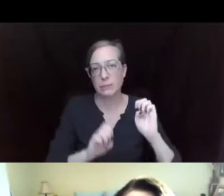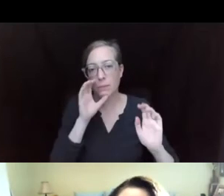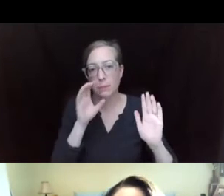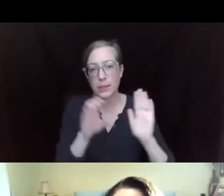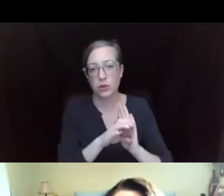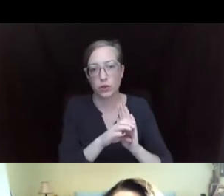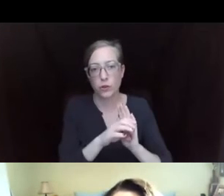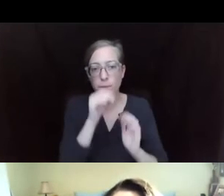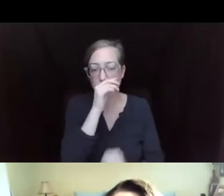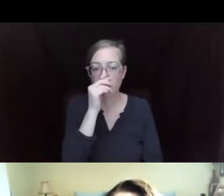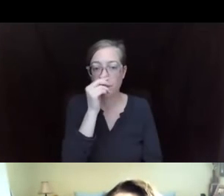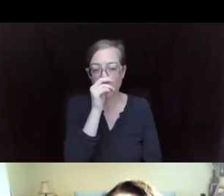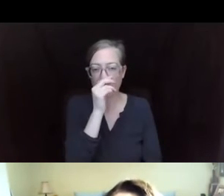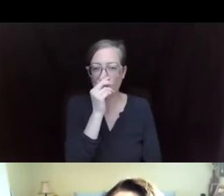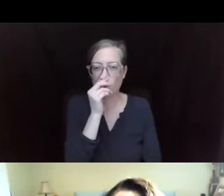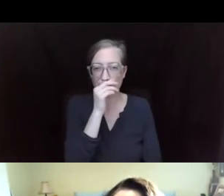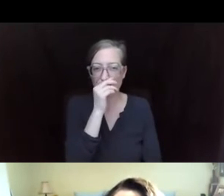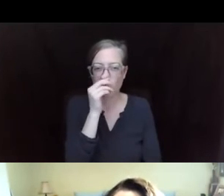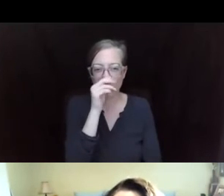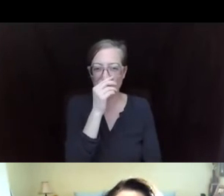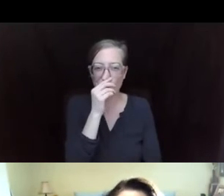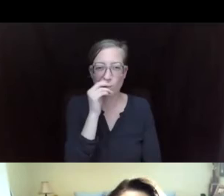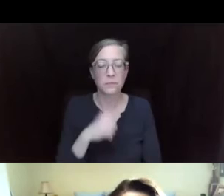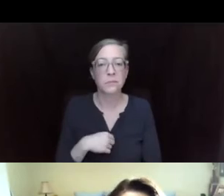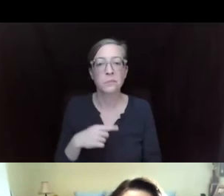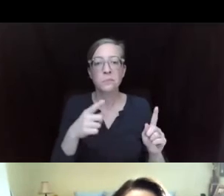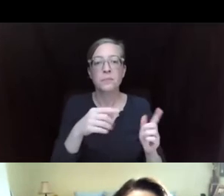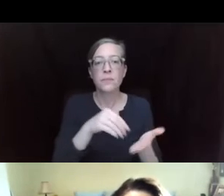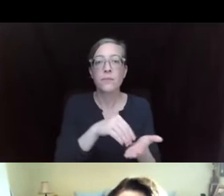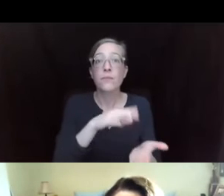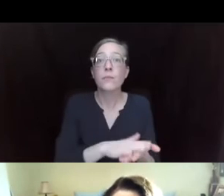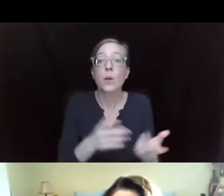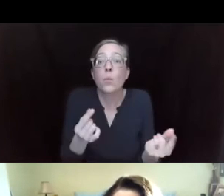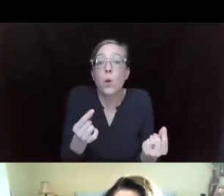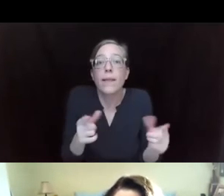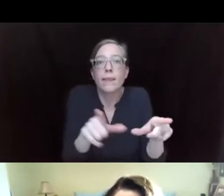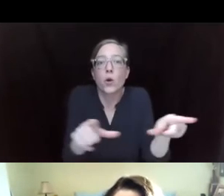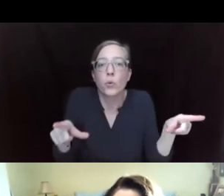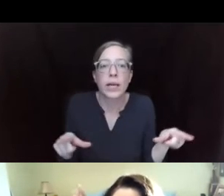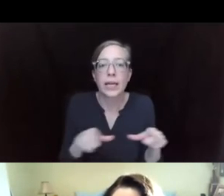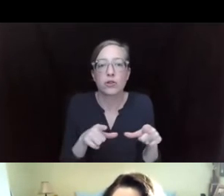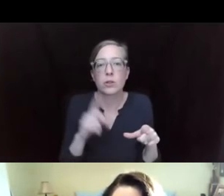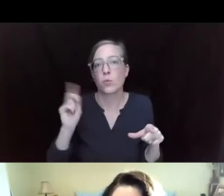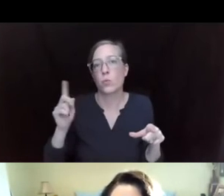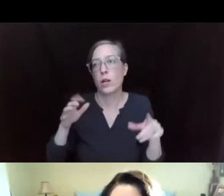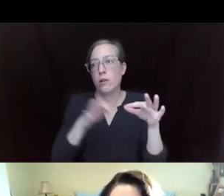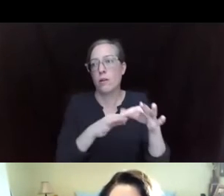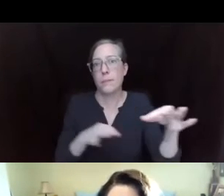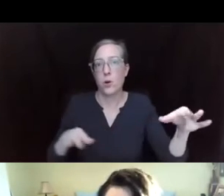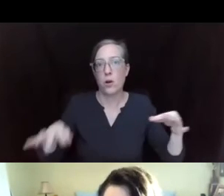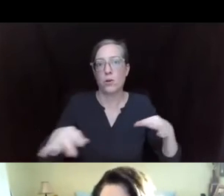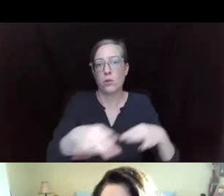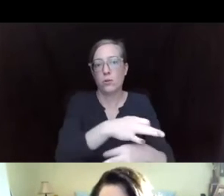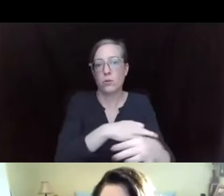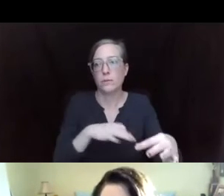cross, noting what is the location when the band of particles or that agglomeration of particles start. Because that is where I have